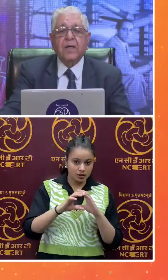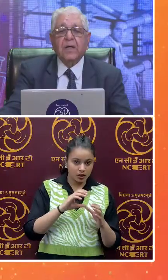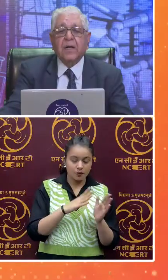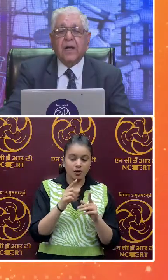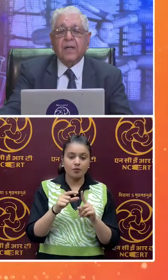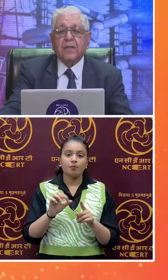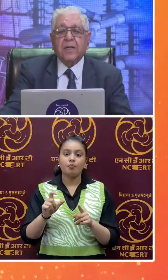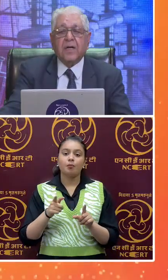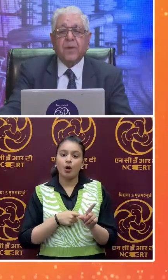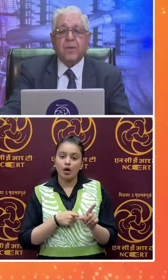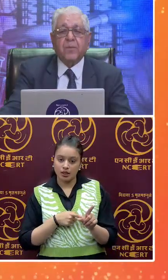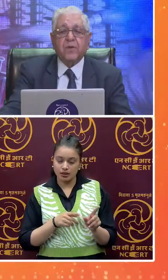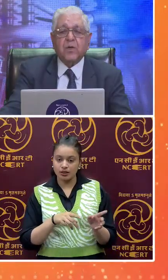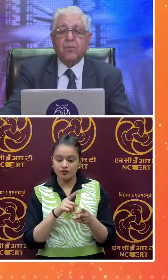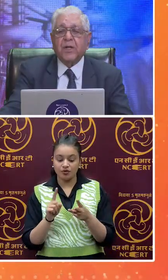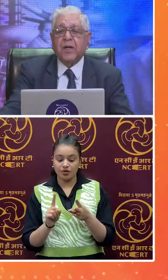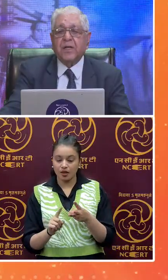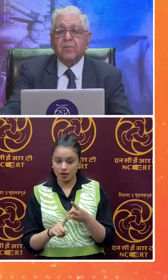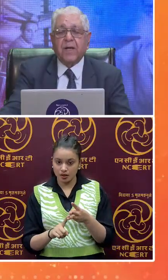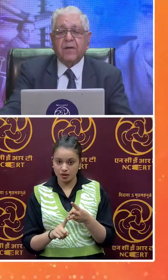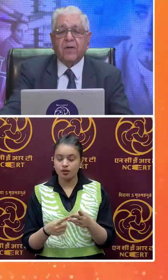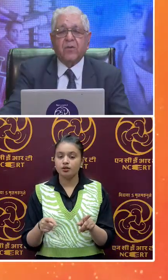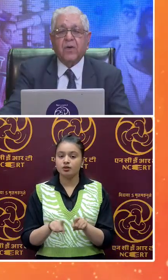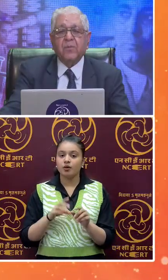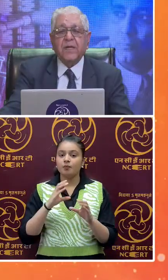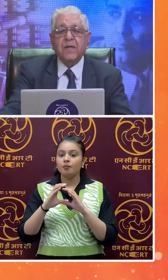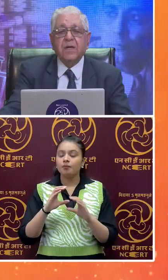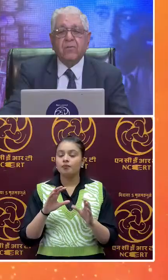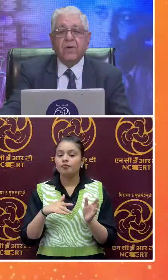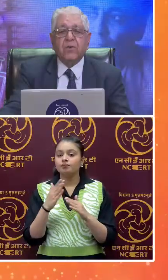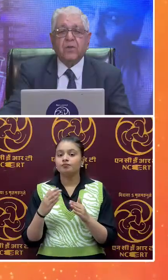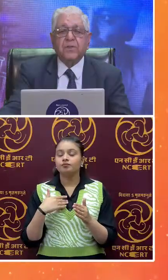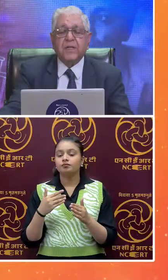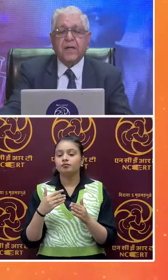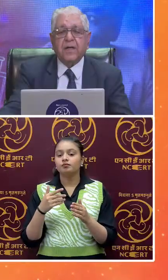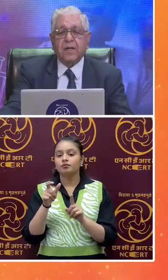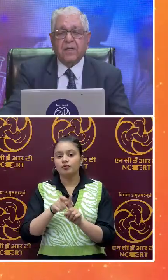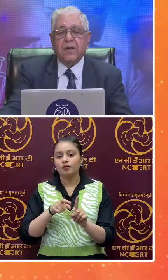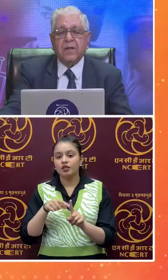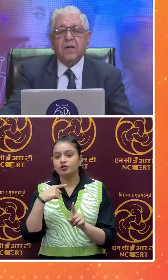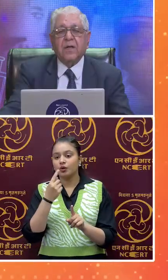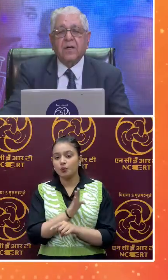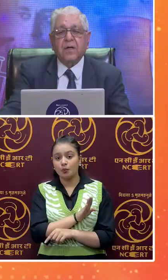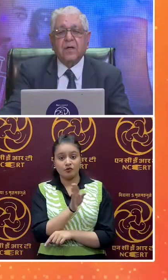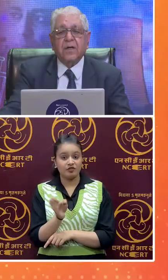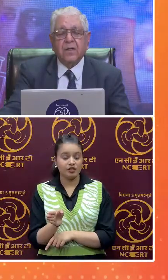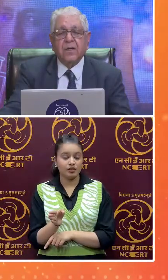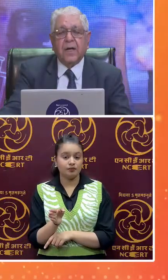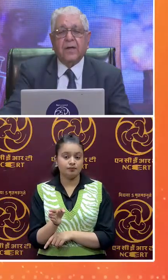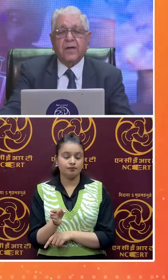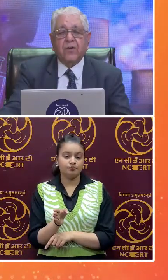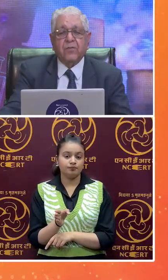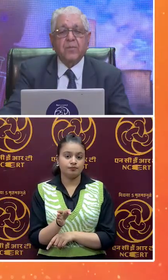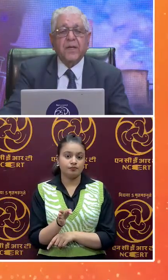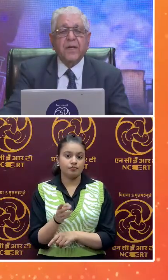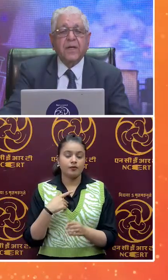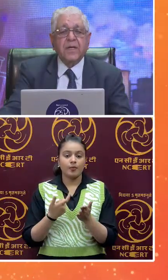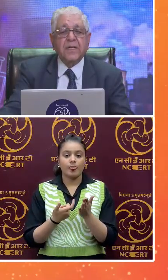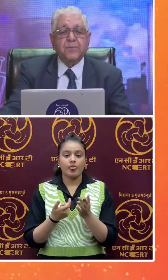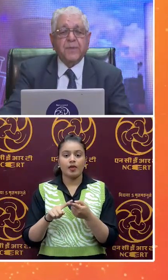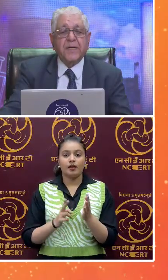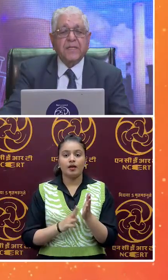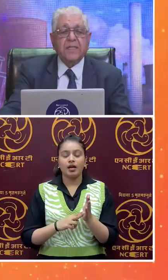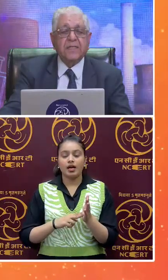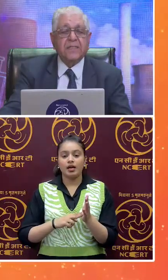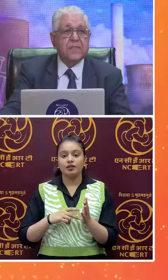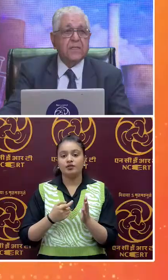Pauli, and the third paper was communicated by Enrico Fermi when he was visiting Enrico Fermi.